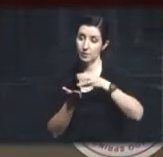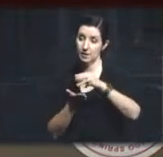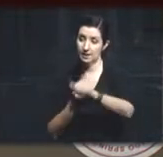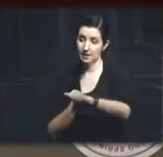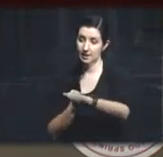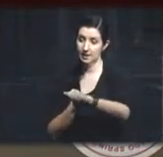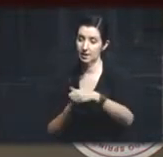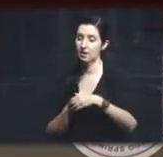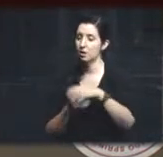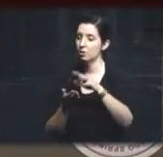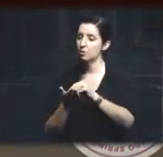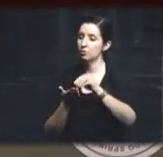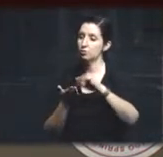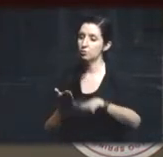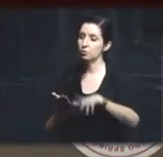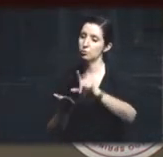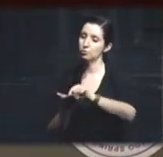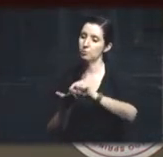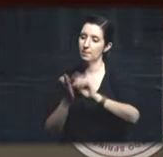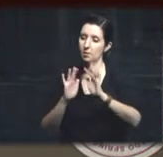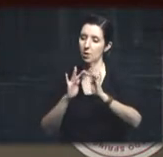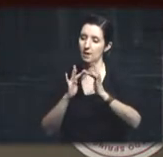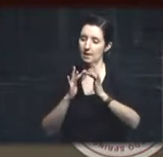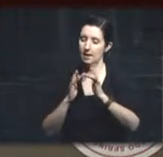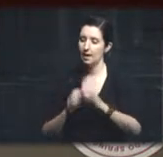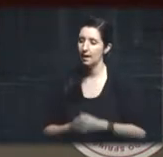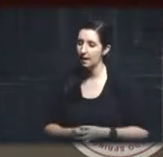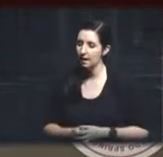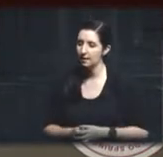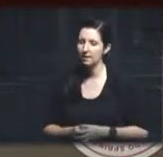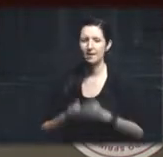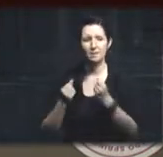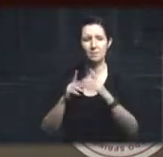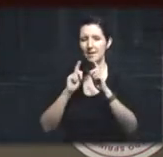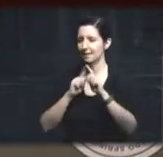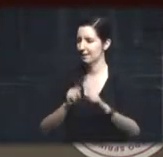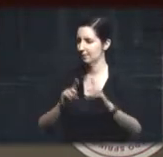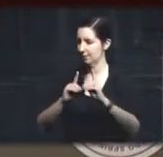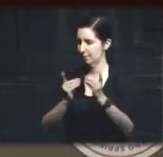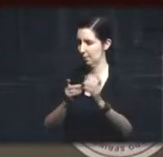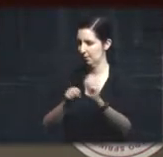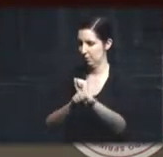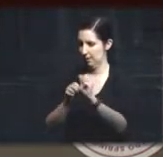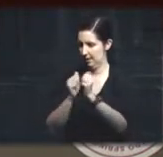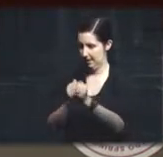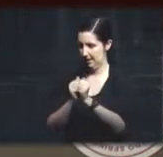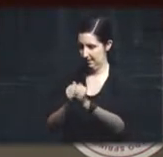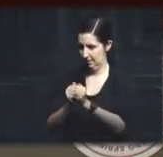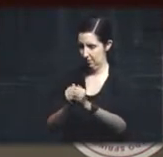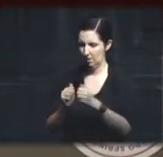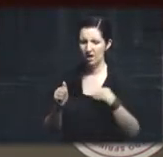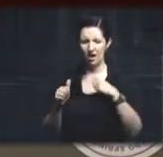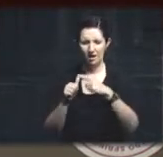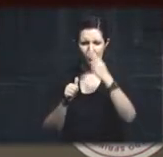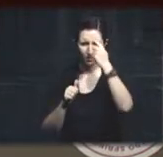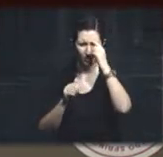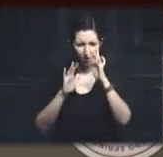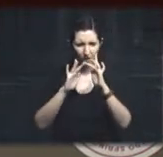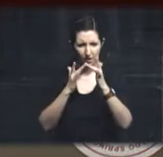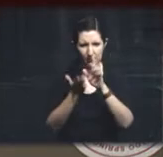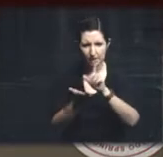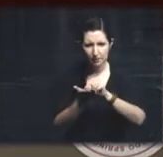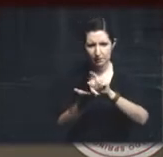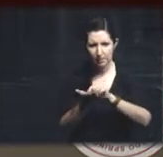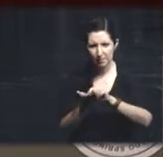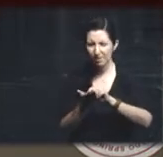student newspaper. It's a collaboration between many different departments. And so when I first saw online newspaper, I thought, oh, this might be pretty narrow and